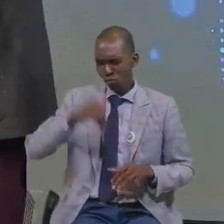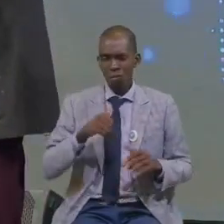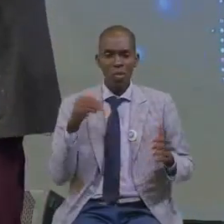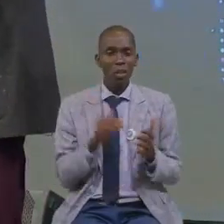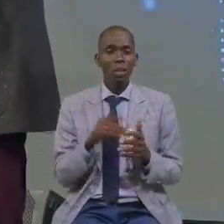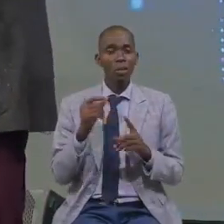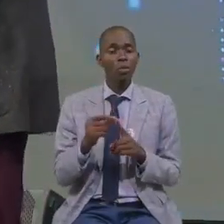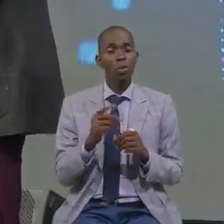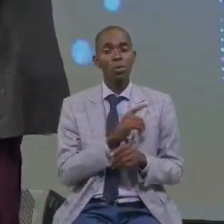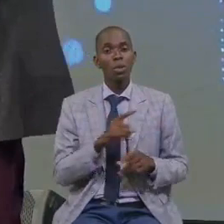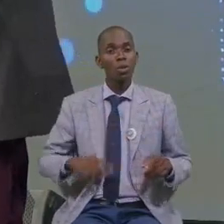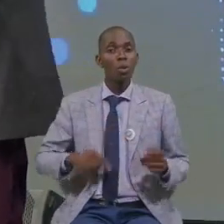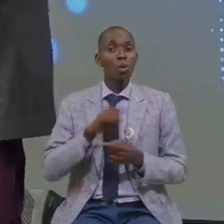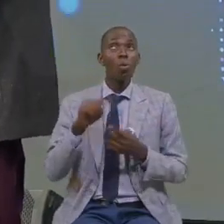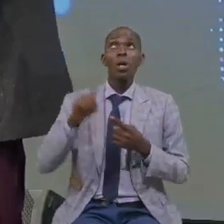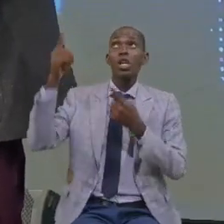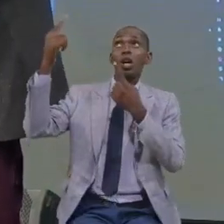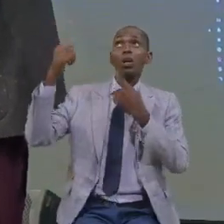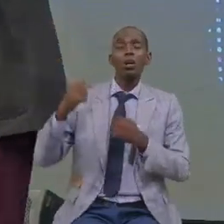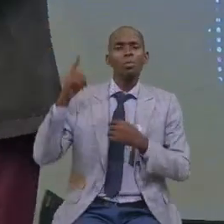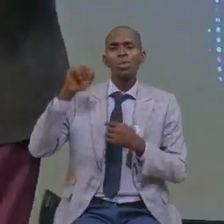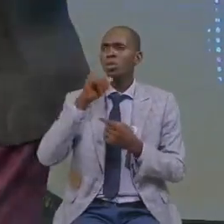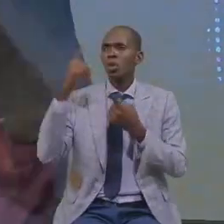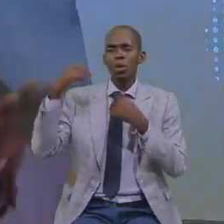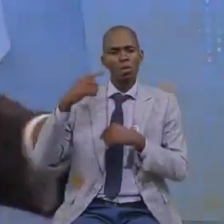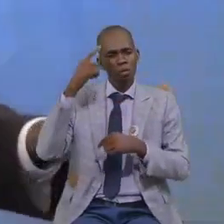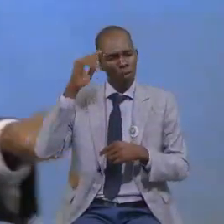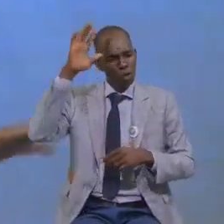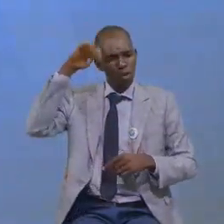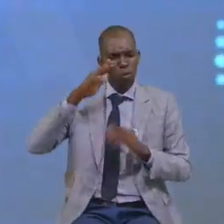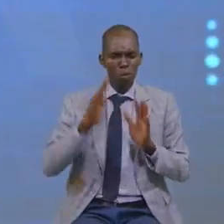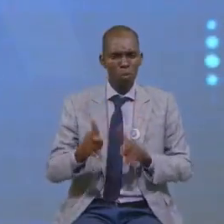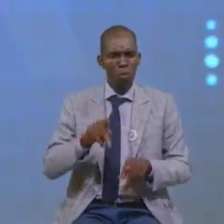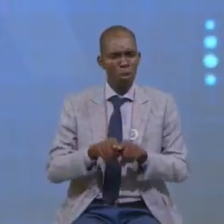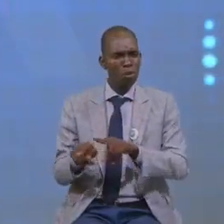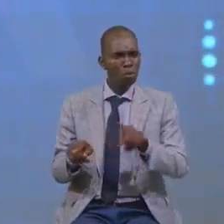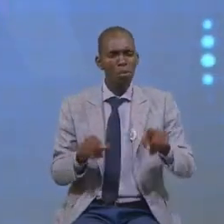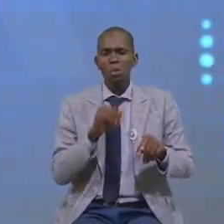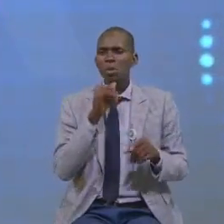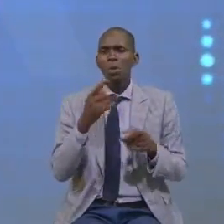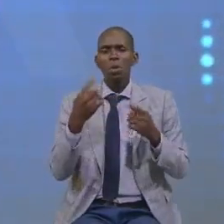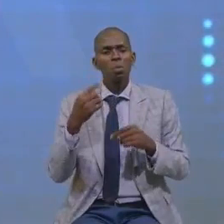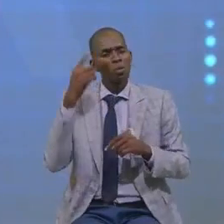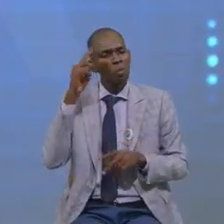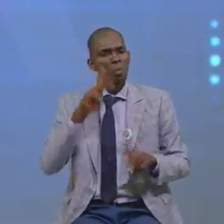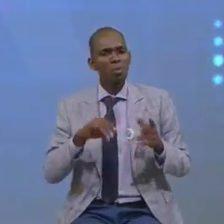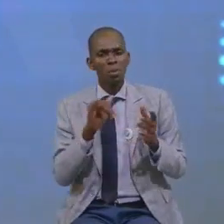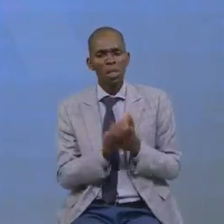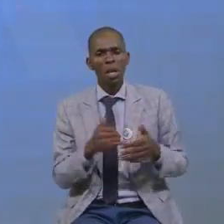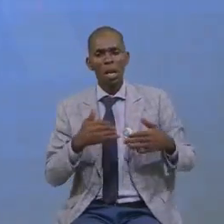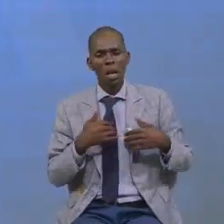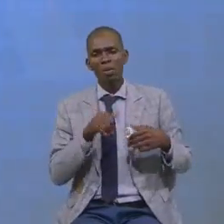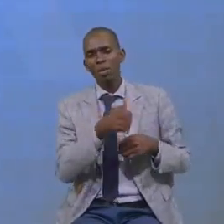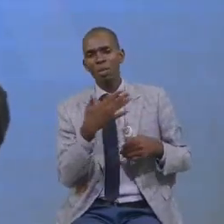he comes, it's not coming for rebels. It's not coming for those who have rivals in their